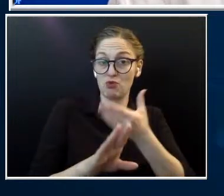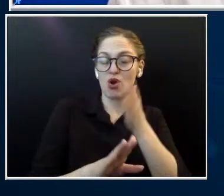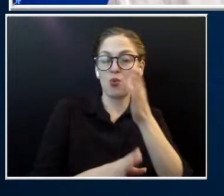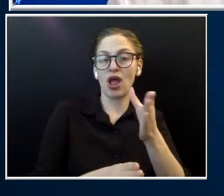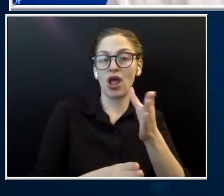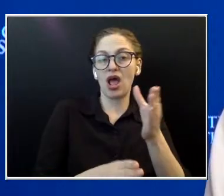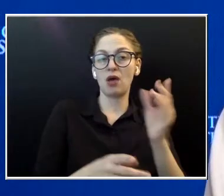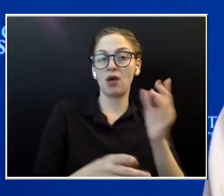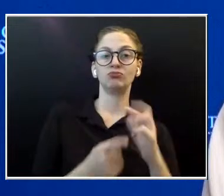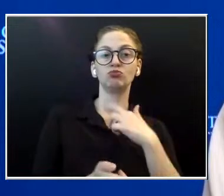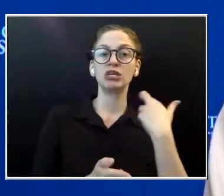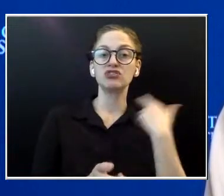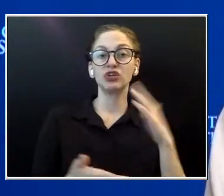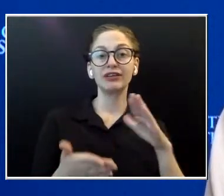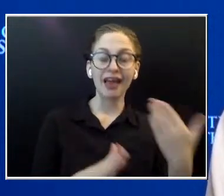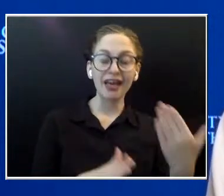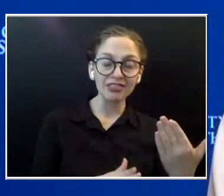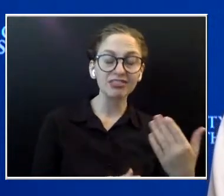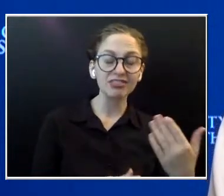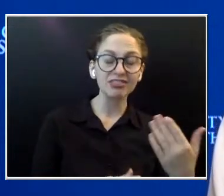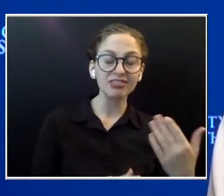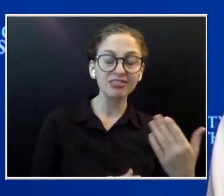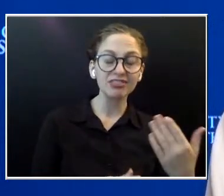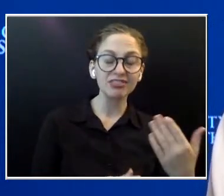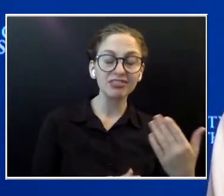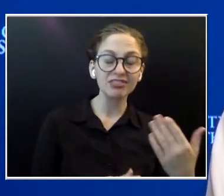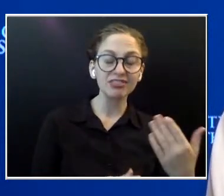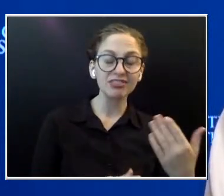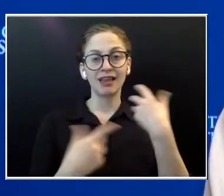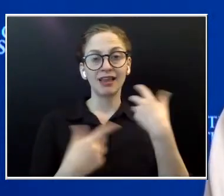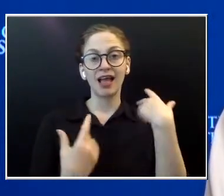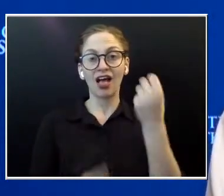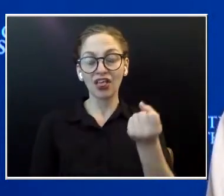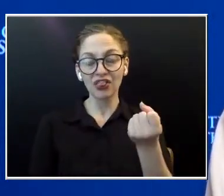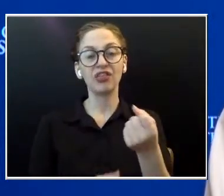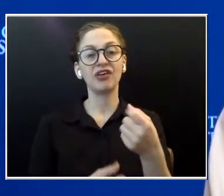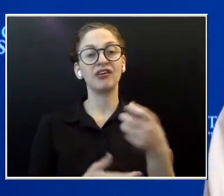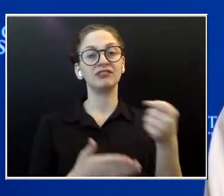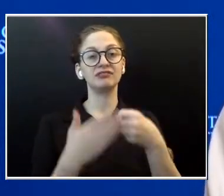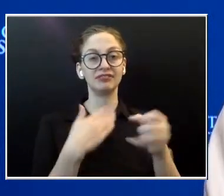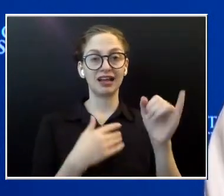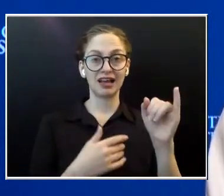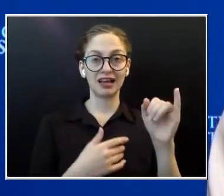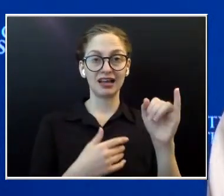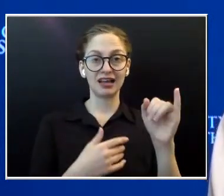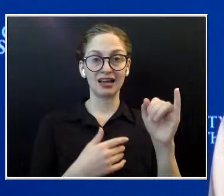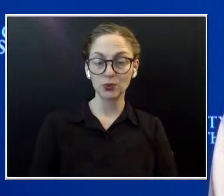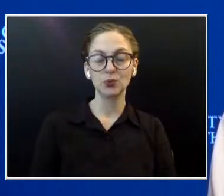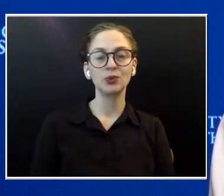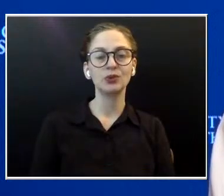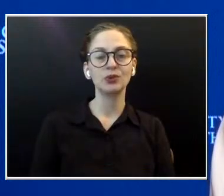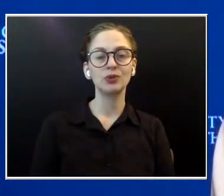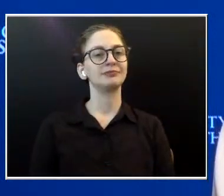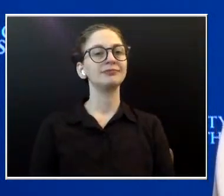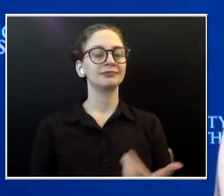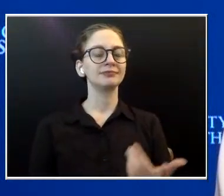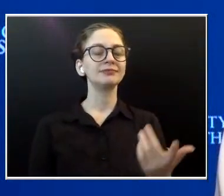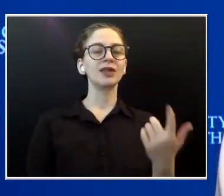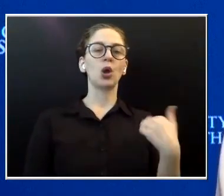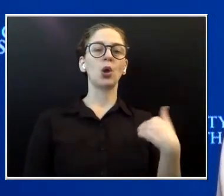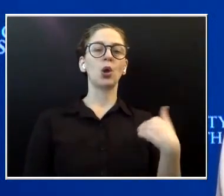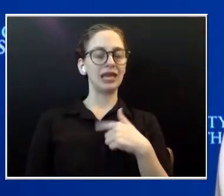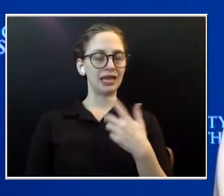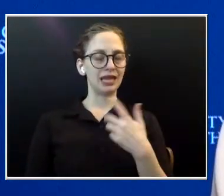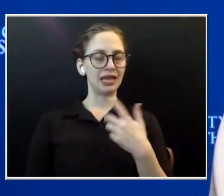that there was a lot of still circulation in the summer, although not as much as it is now. And we have probably all heard of people who had